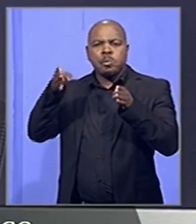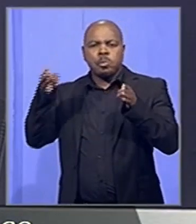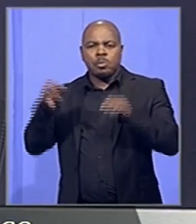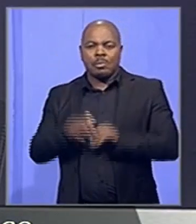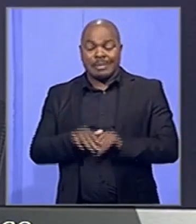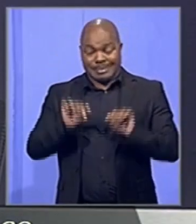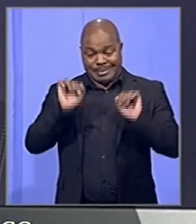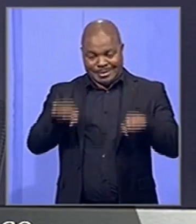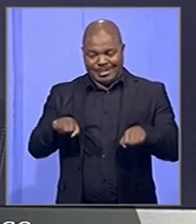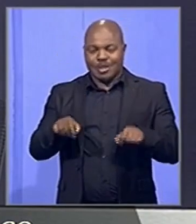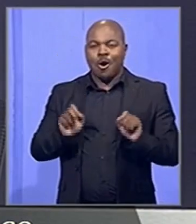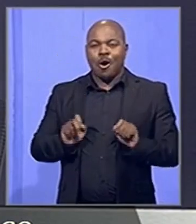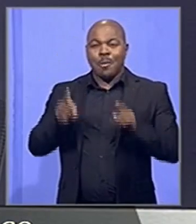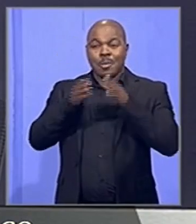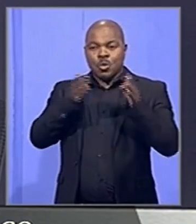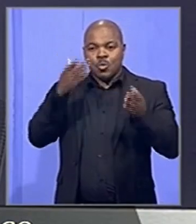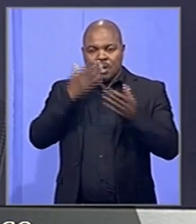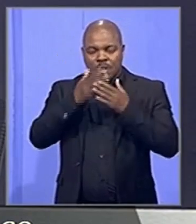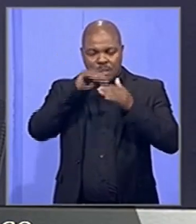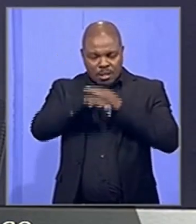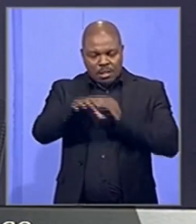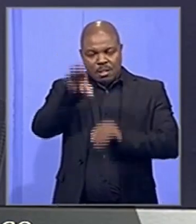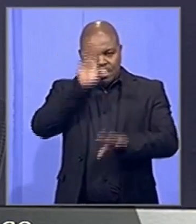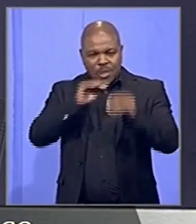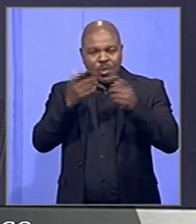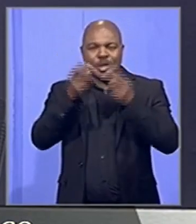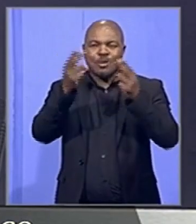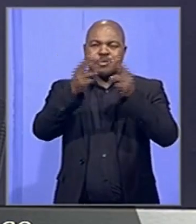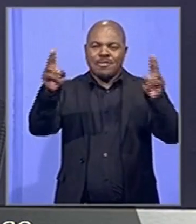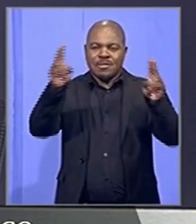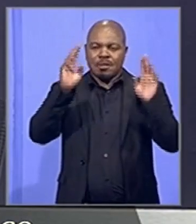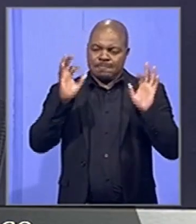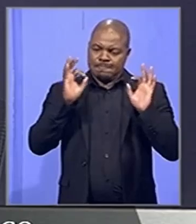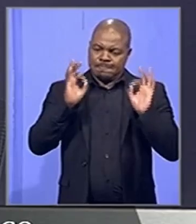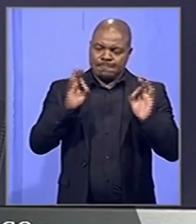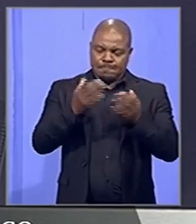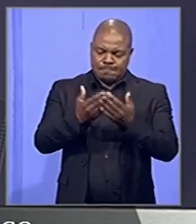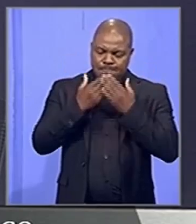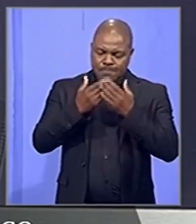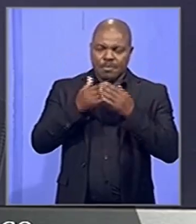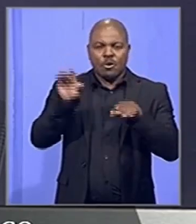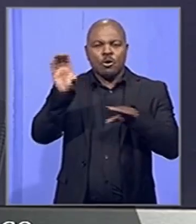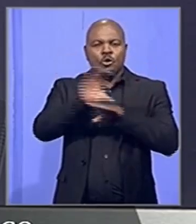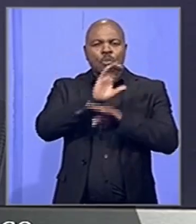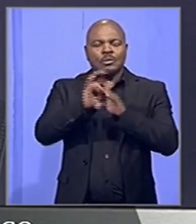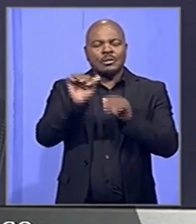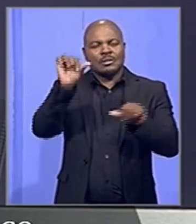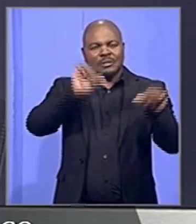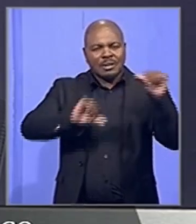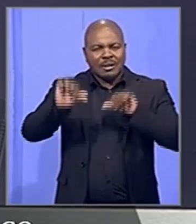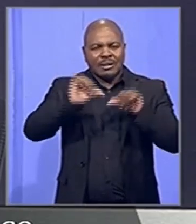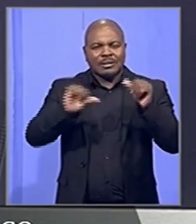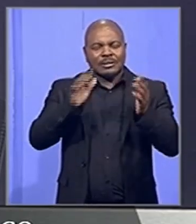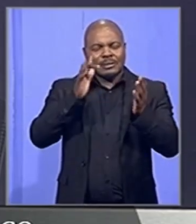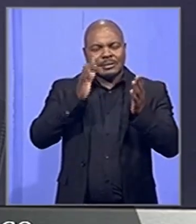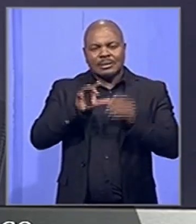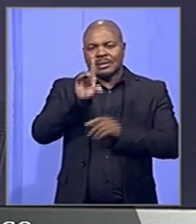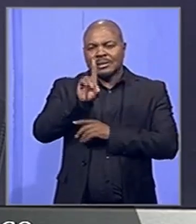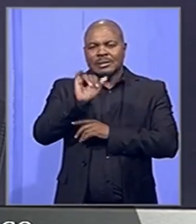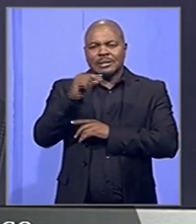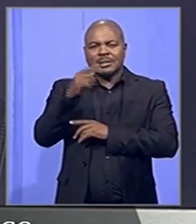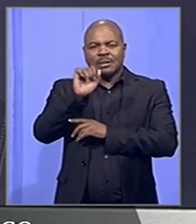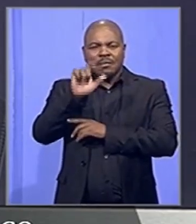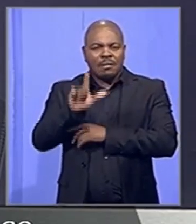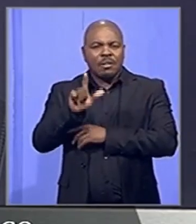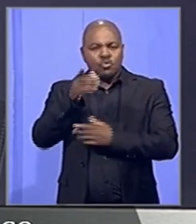that yes you can go we ithute ko varsity a formal education ya bo computer science ya bo digitally and the likes,